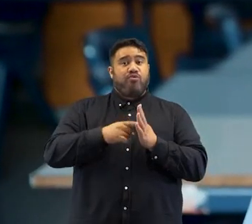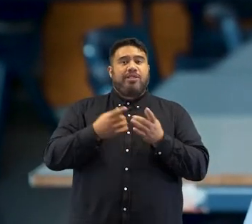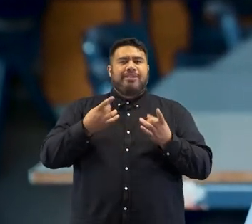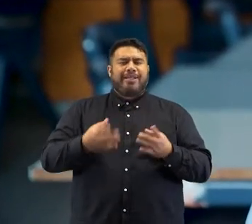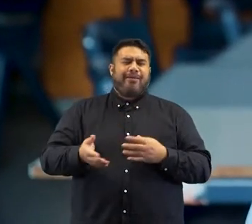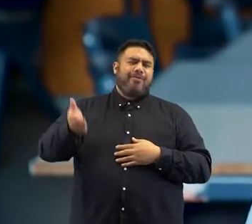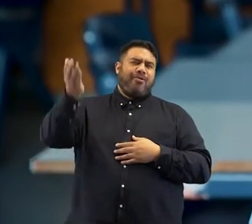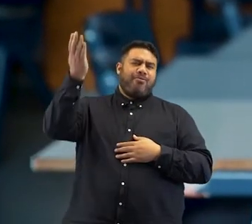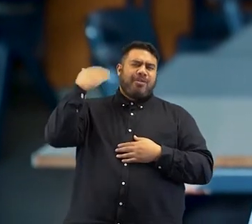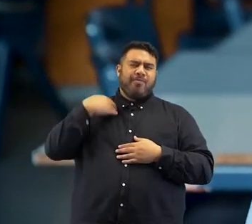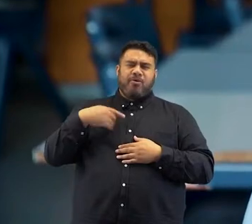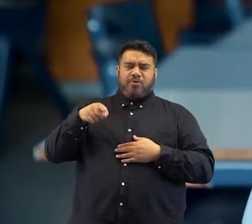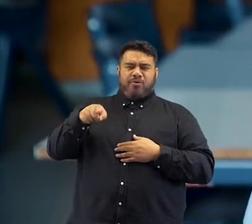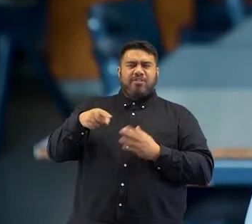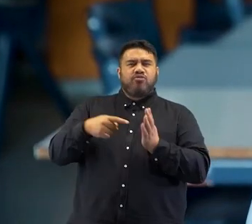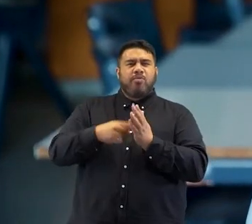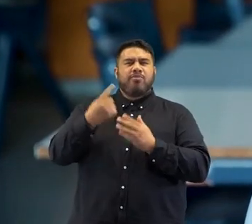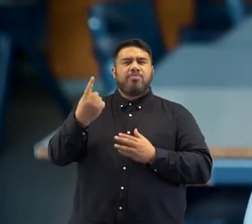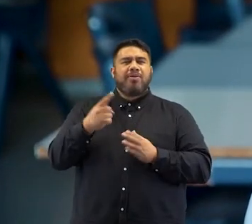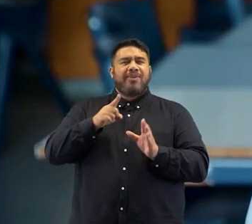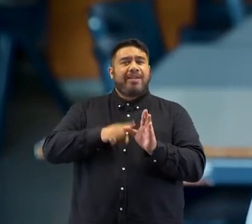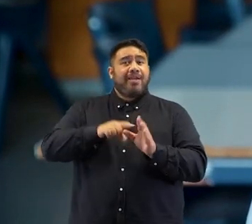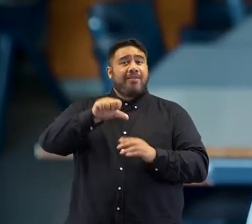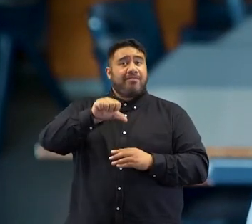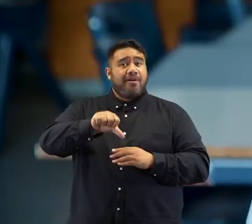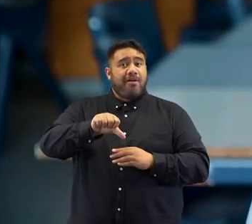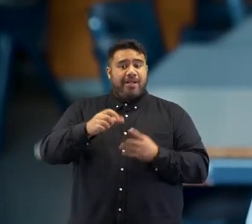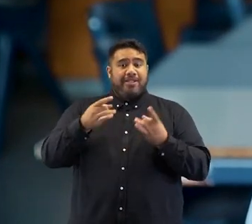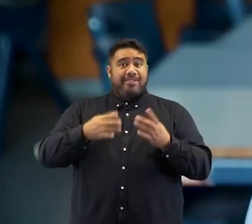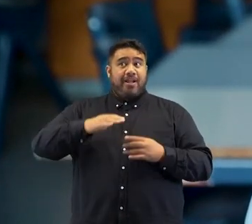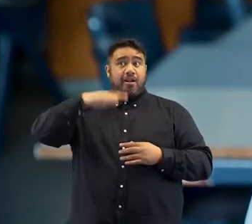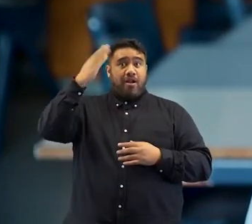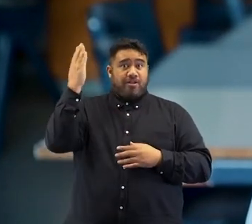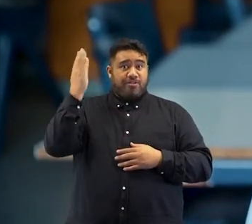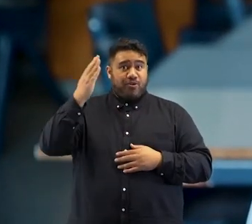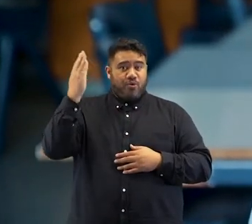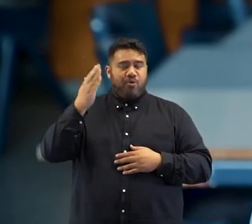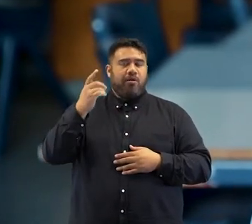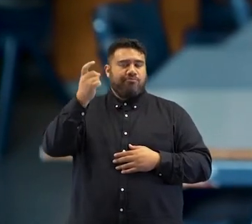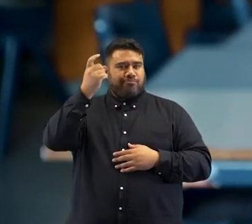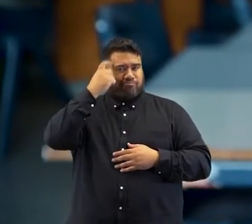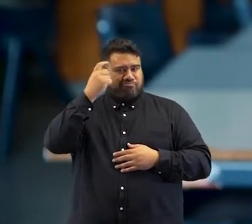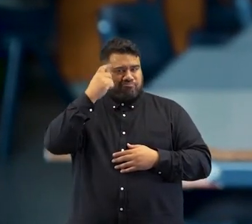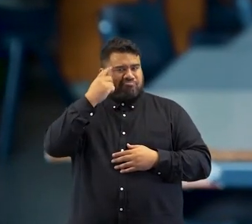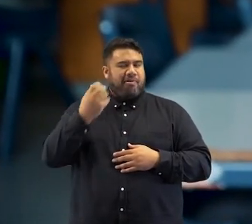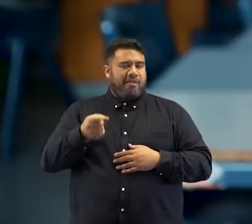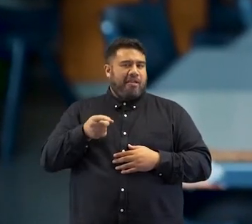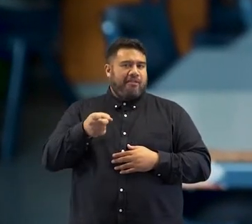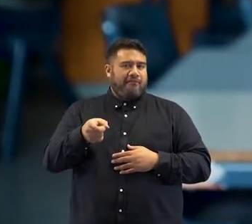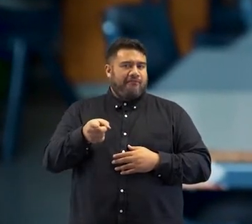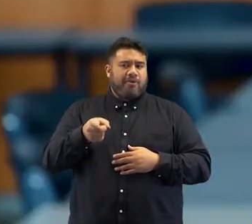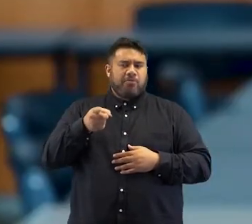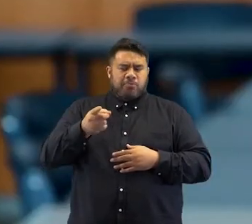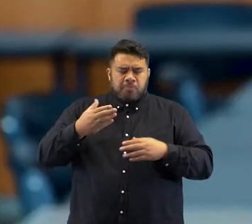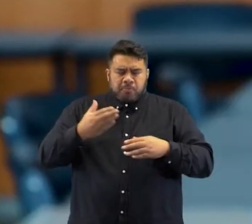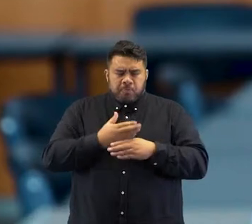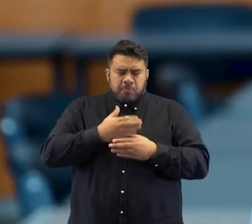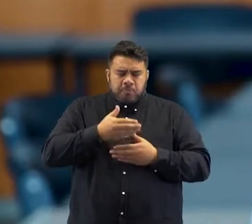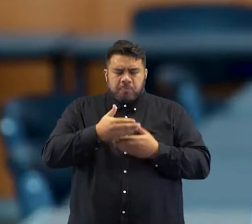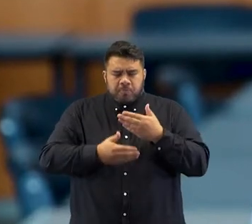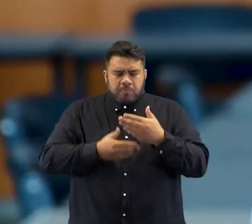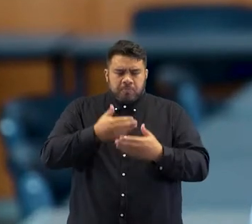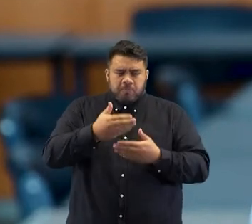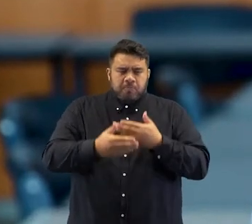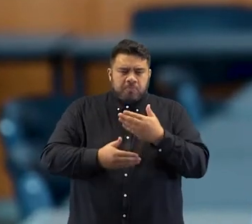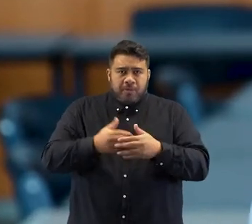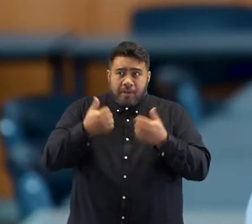time ago. Thomas came in at Year 9 as a bright, intelligent student, and the project sort of led on one